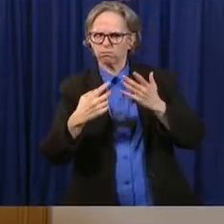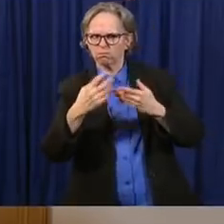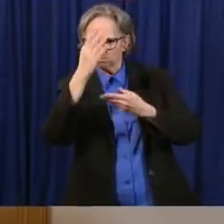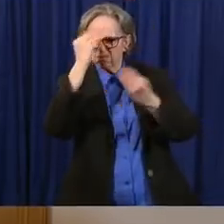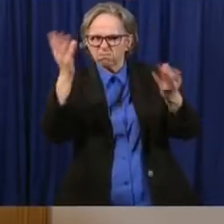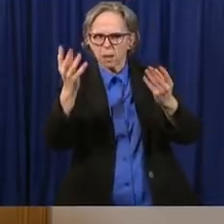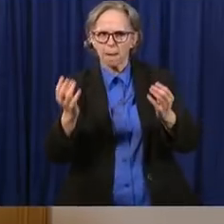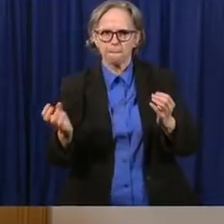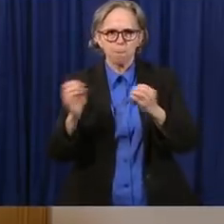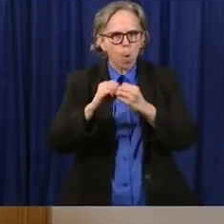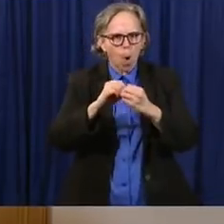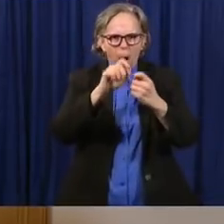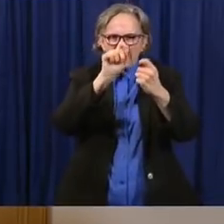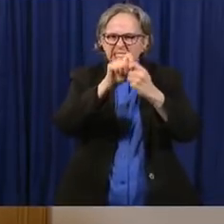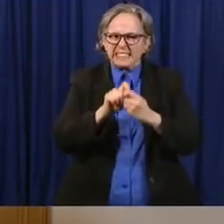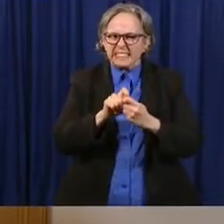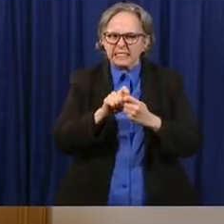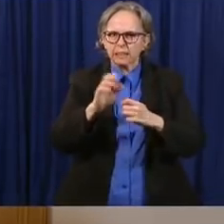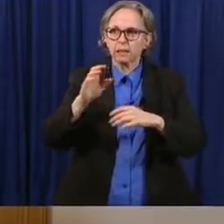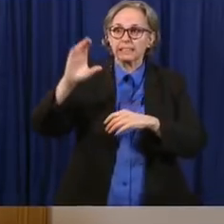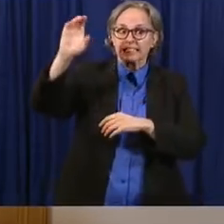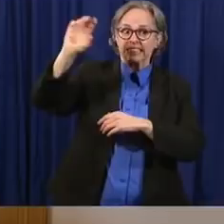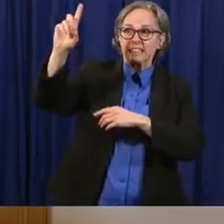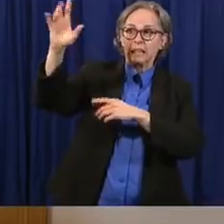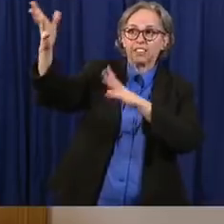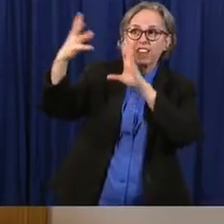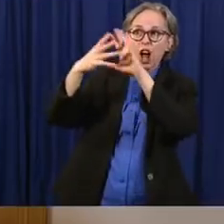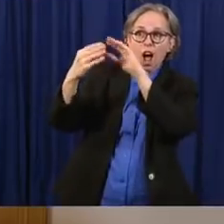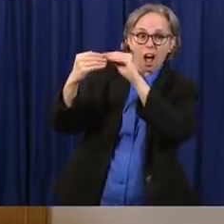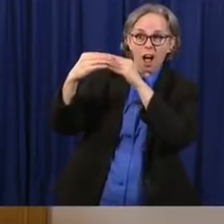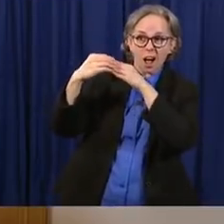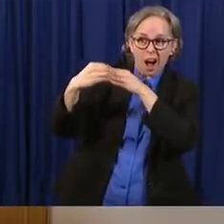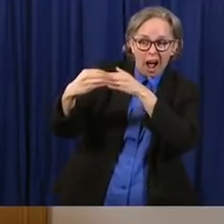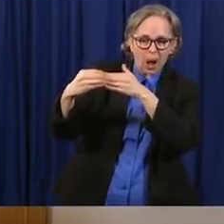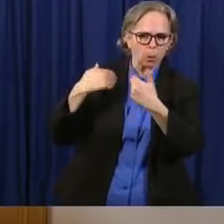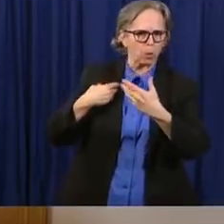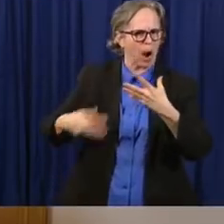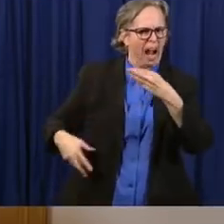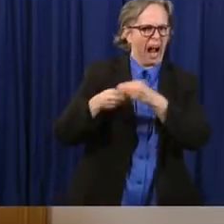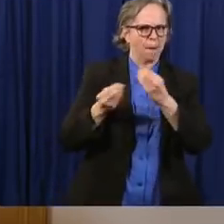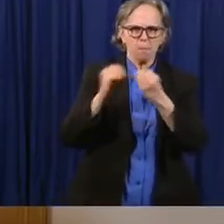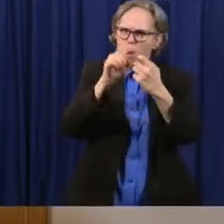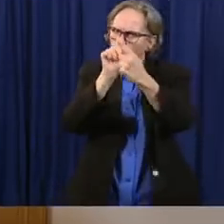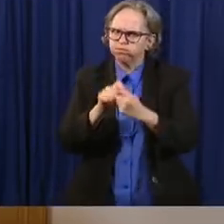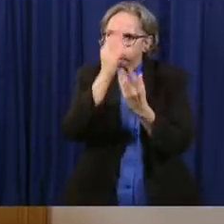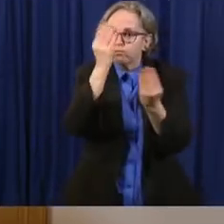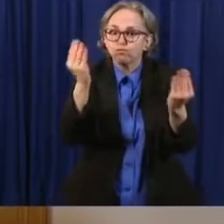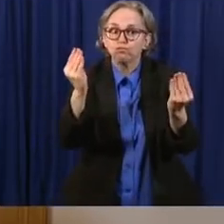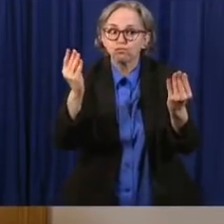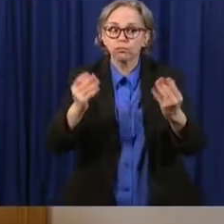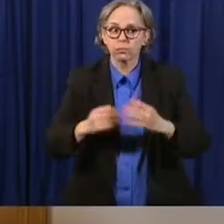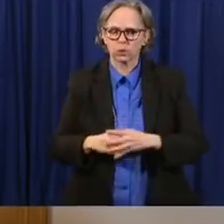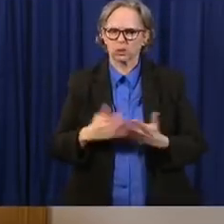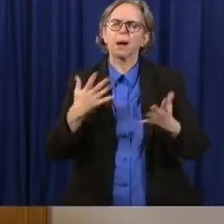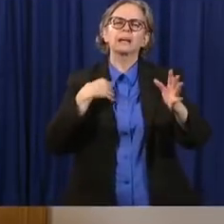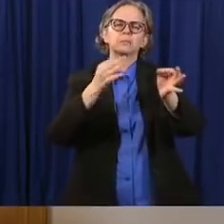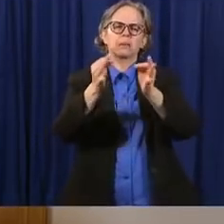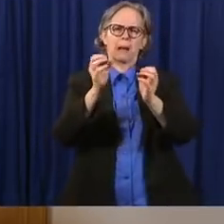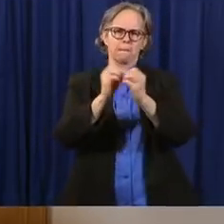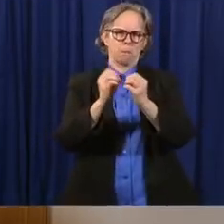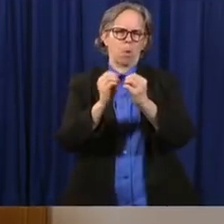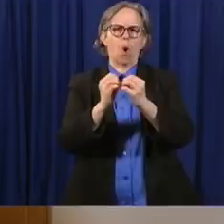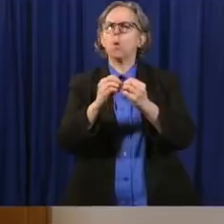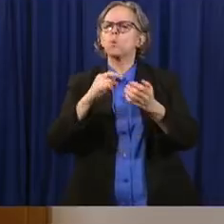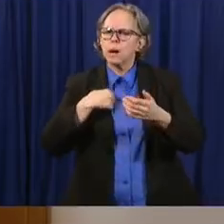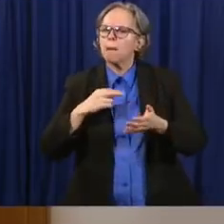the new guidance requires. So let me kind of walk through about how this is going to work.